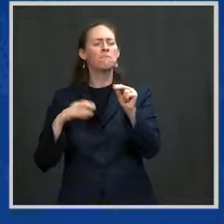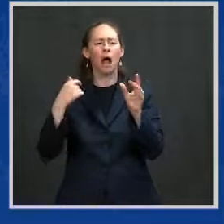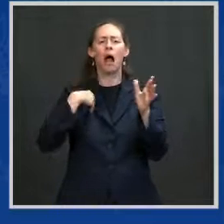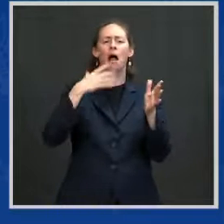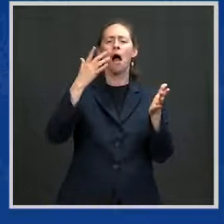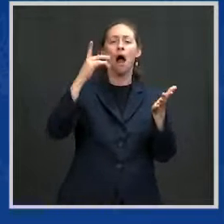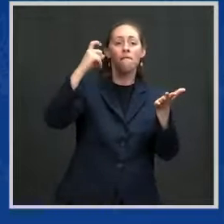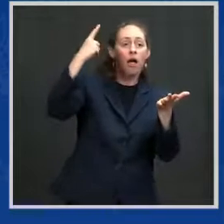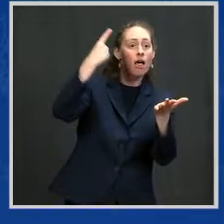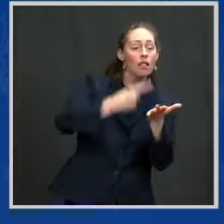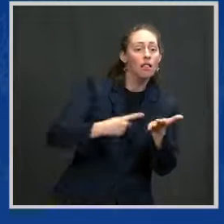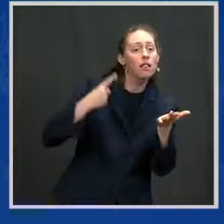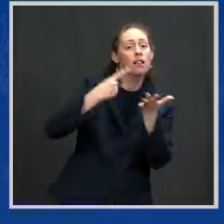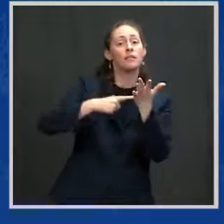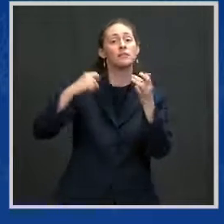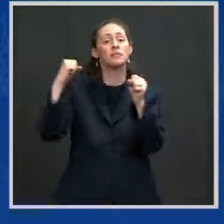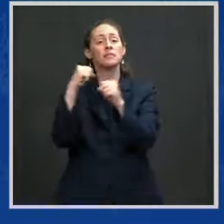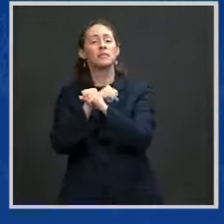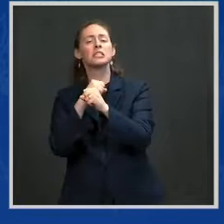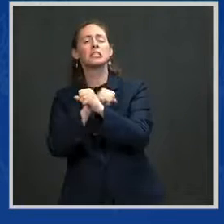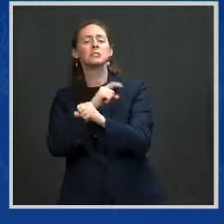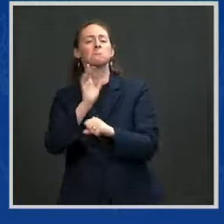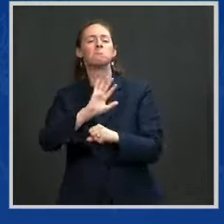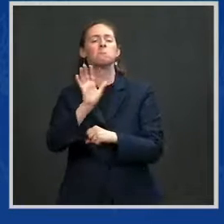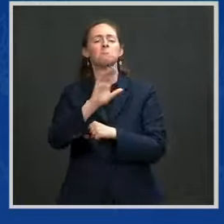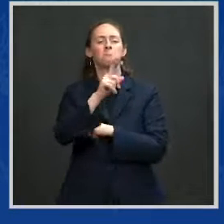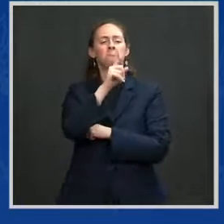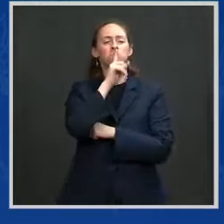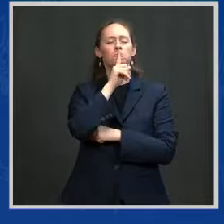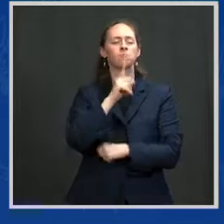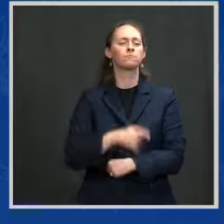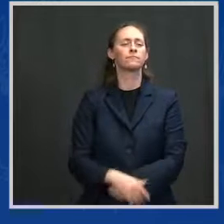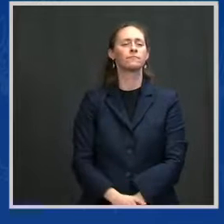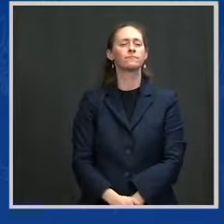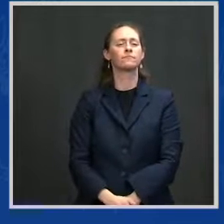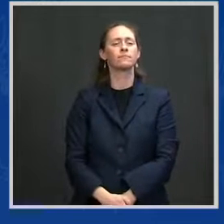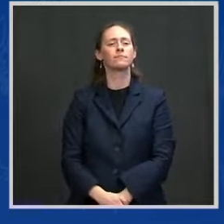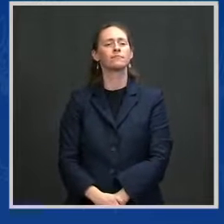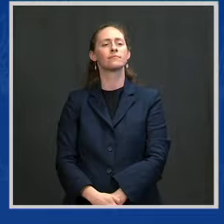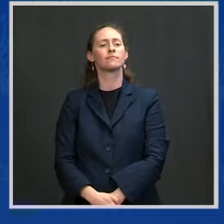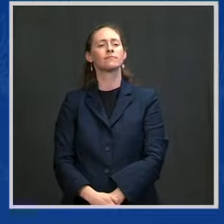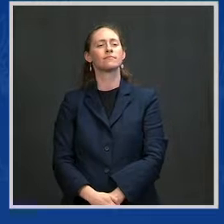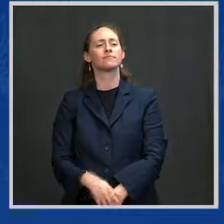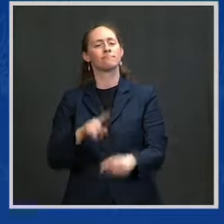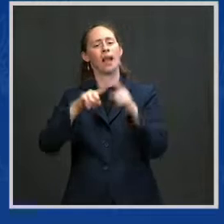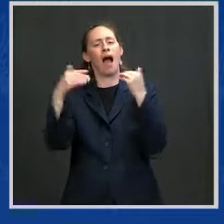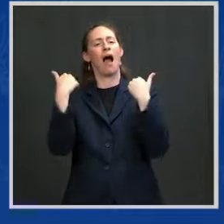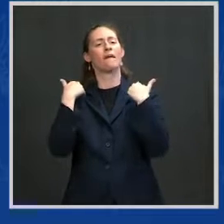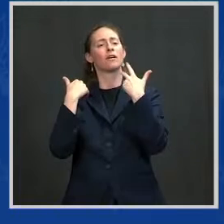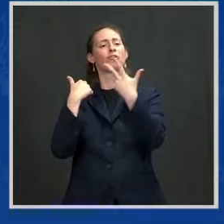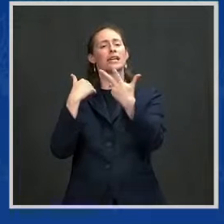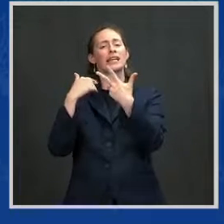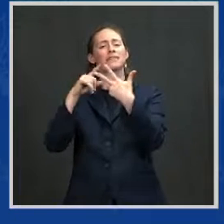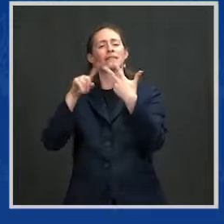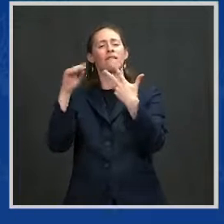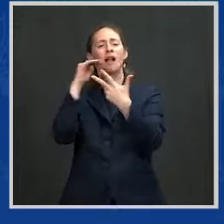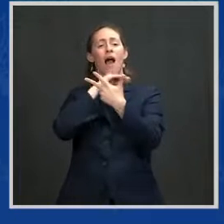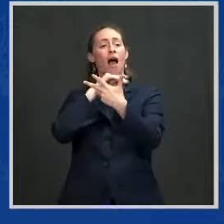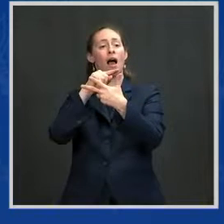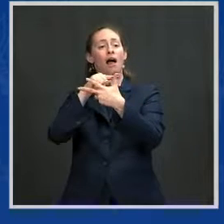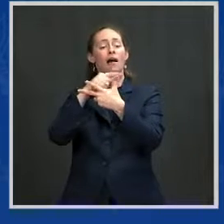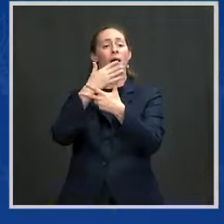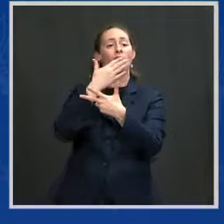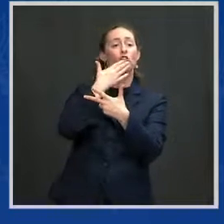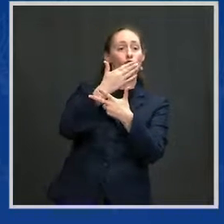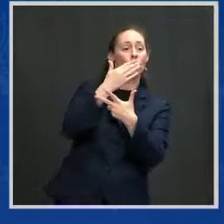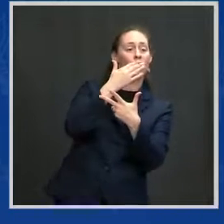old phrase is Disraeli's, there's three kinds of lies, damn lies, and statistics. But I